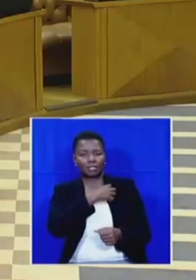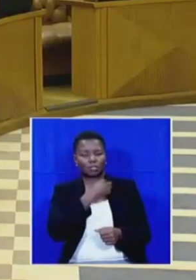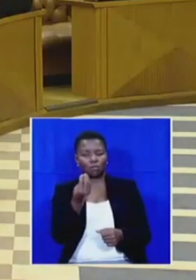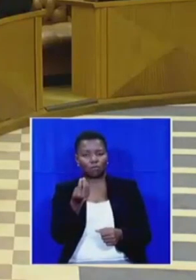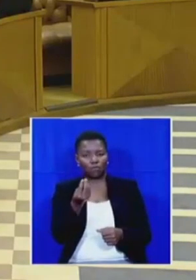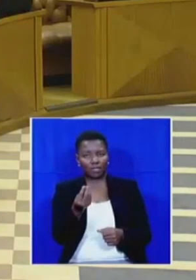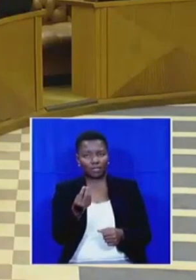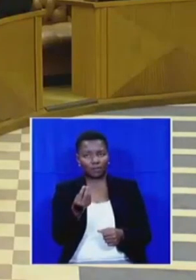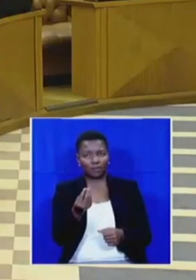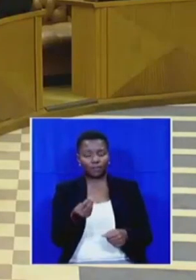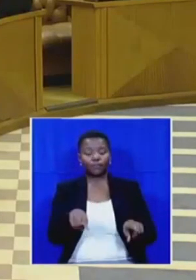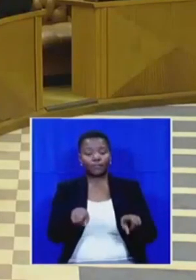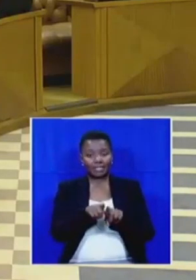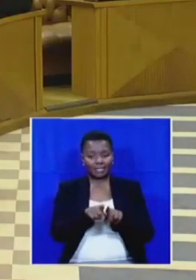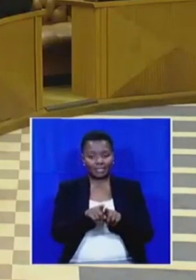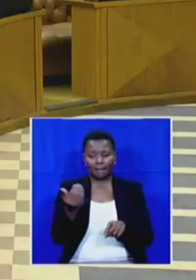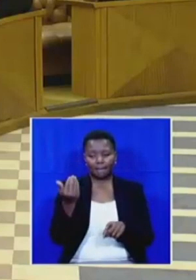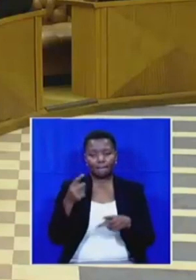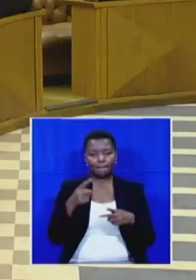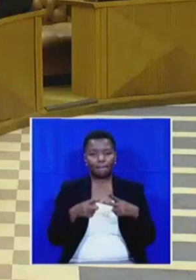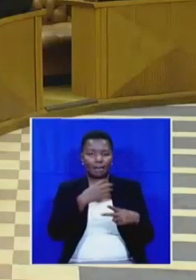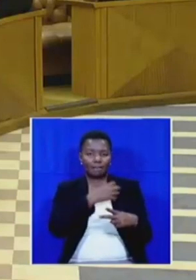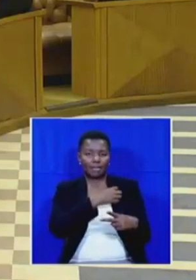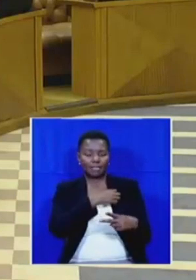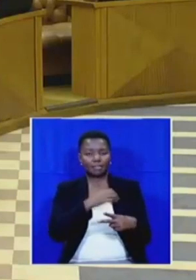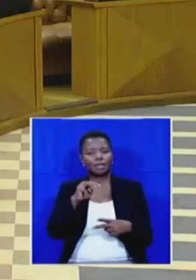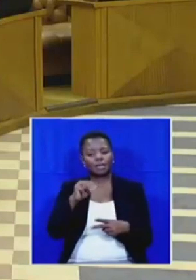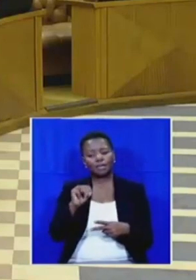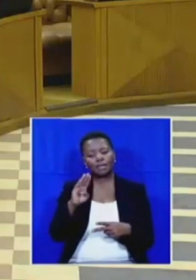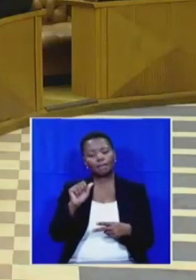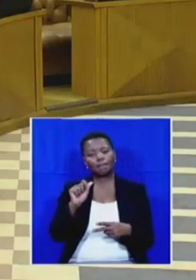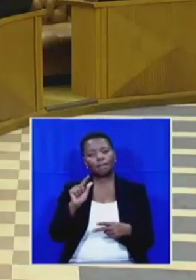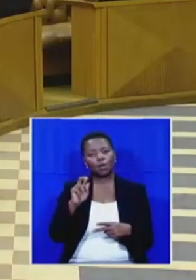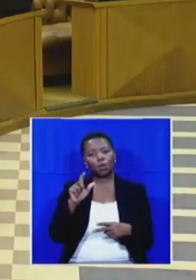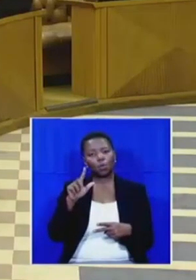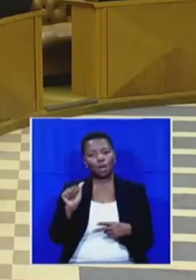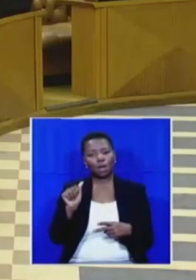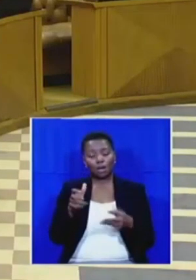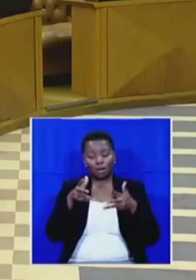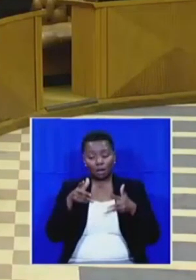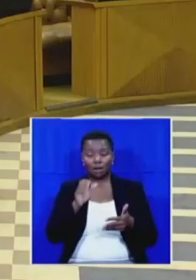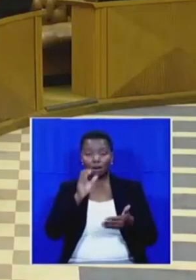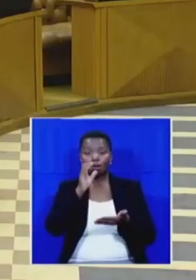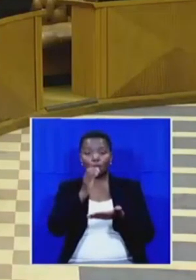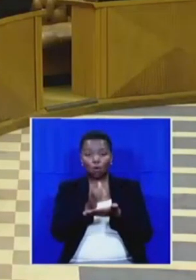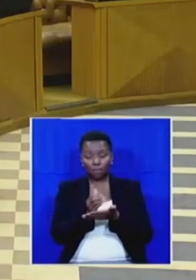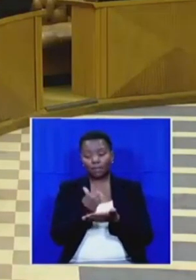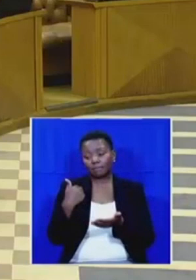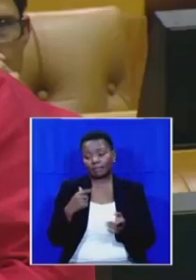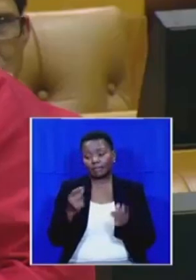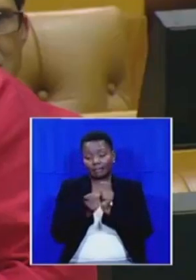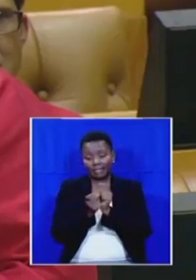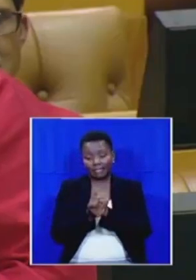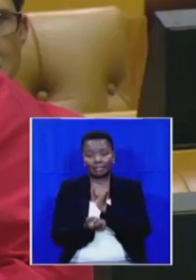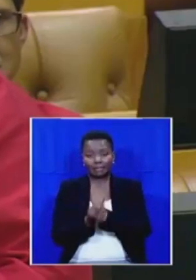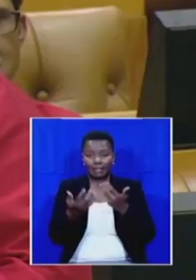just like what they did to Minister Fikile Mbalula. We can now confirm that the meeting indeed took place a few